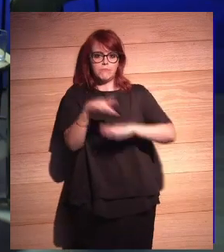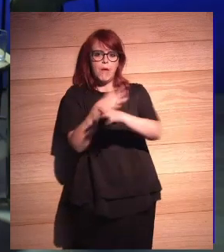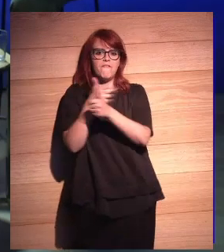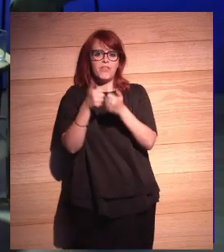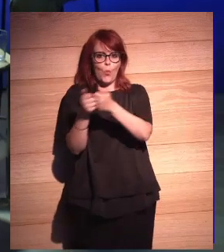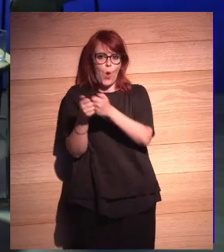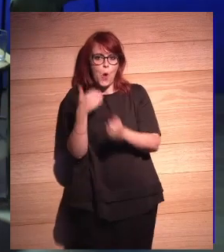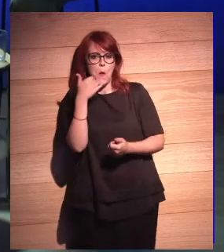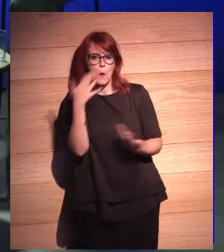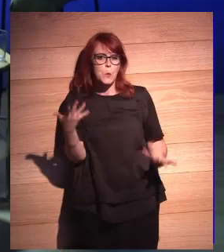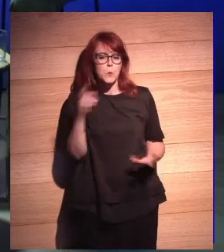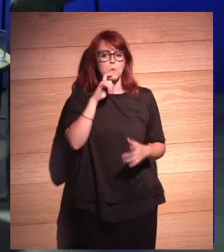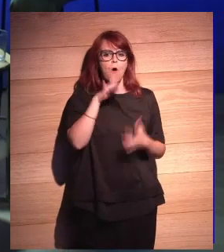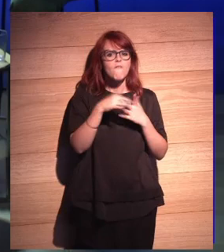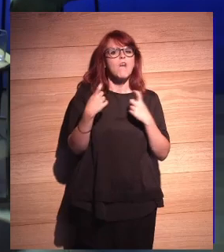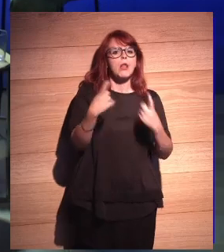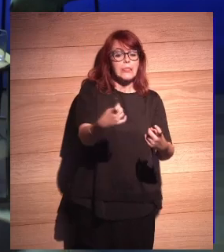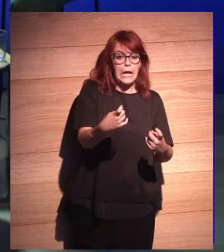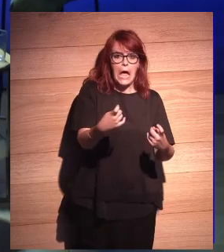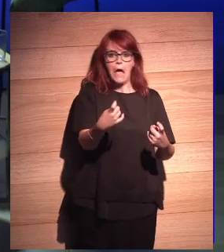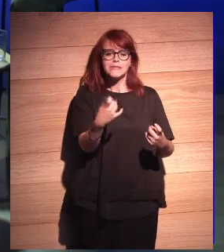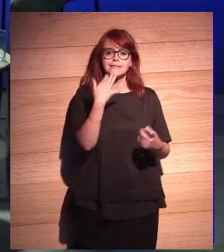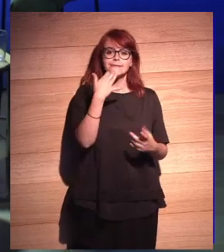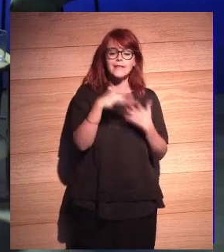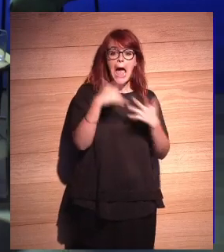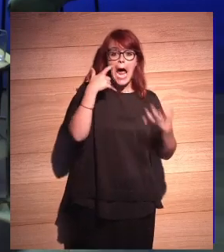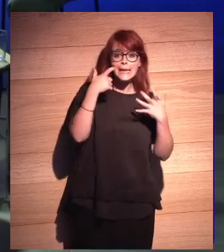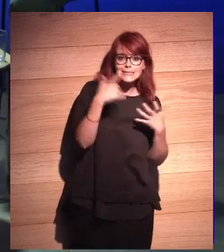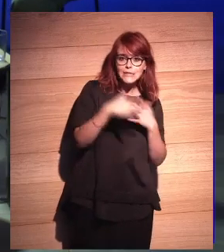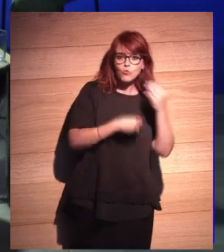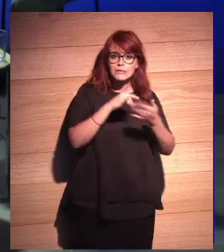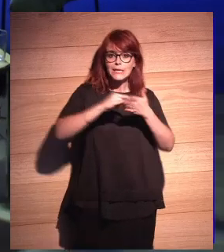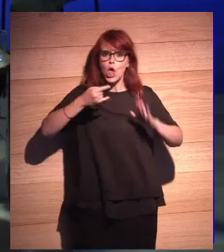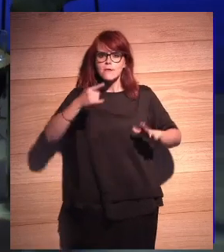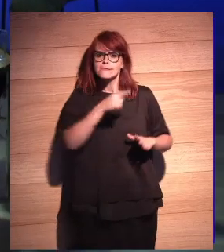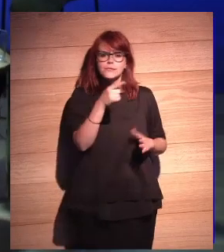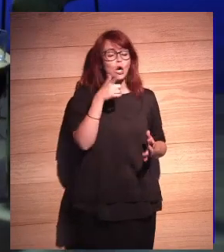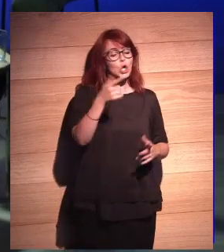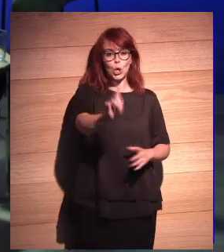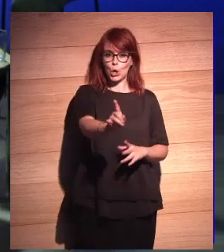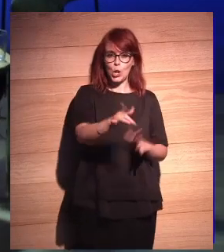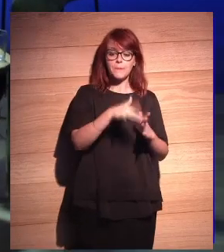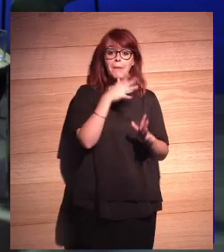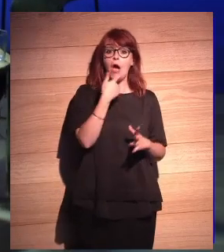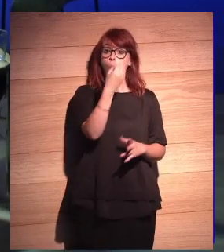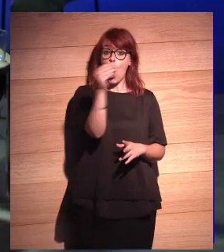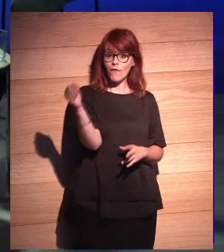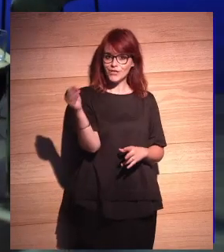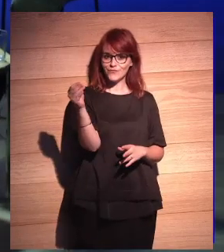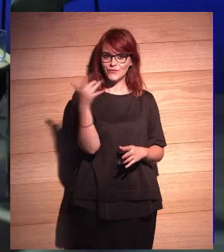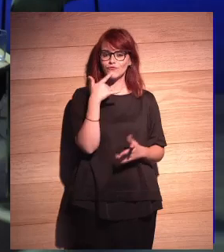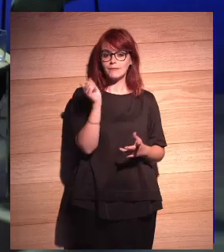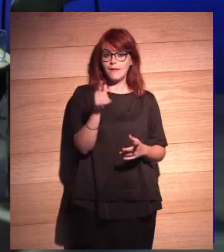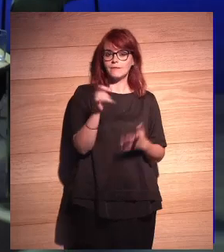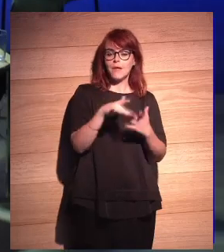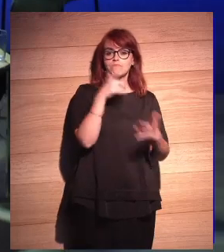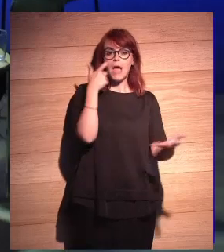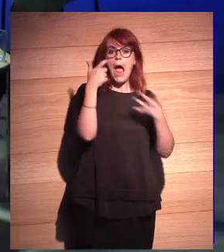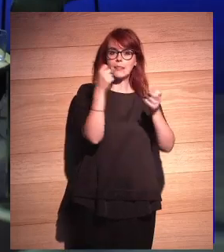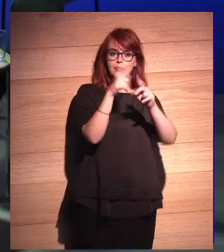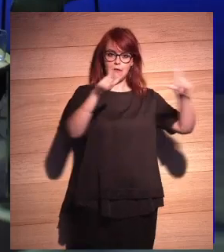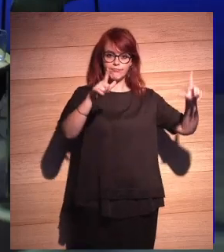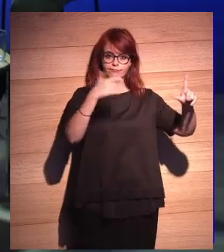screens for other uses that go beyond video gaming? Do you mean if artists use these technologies? I did not